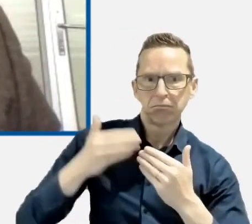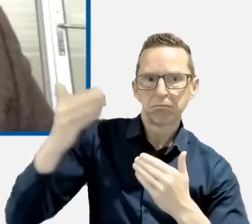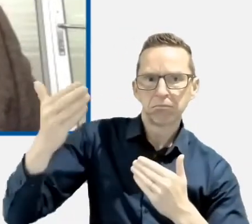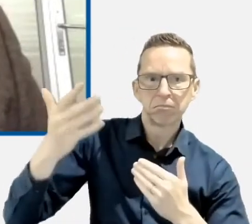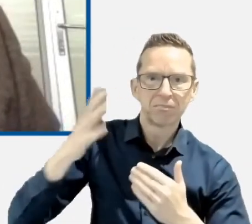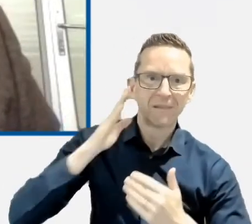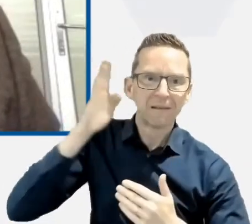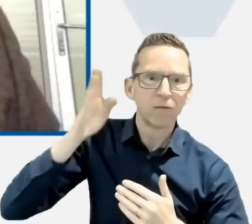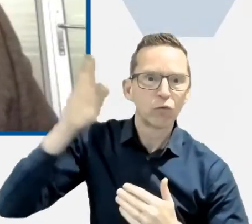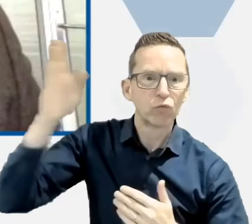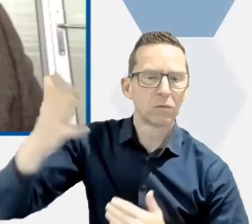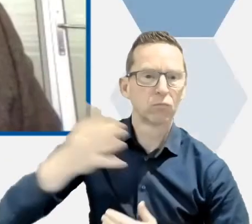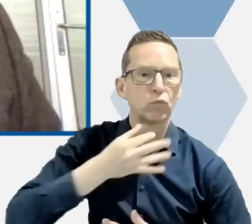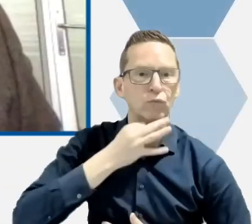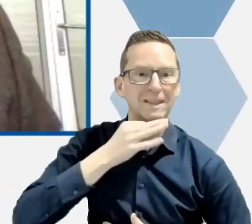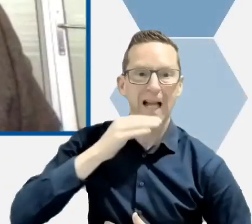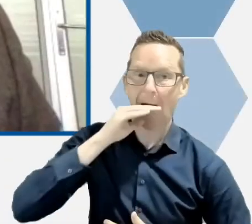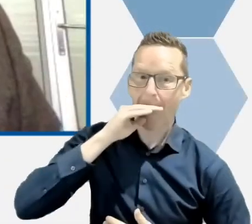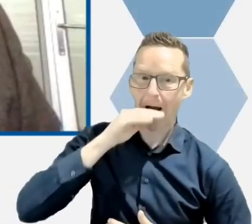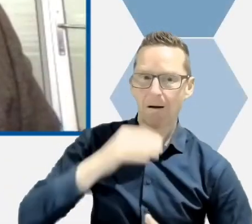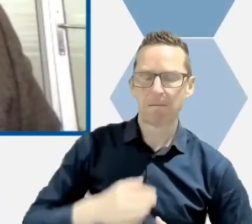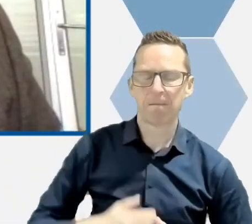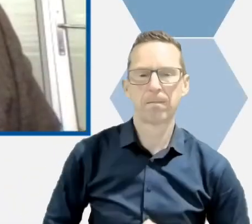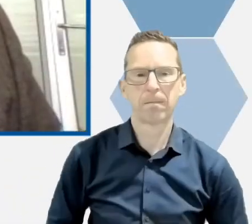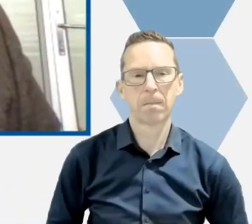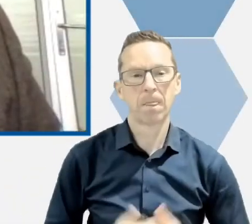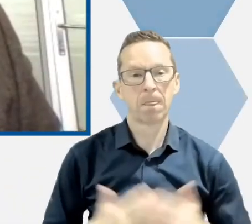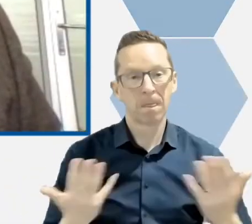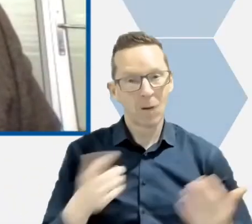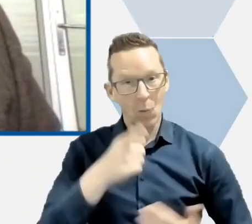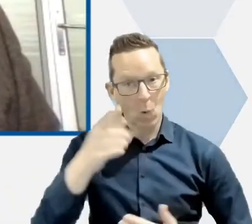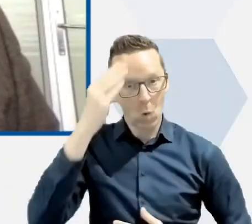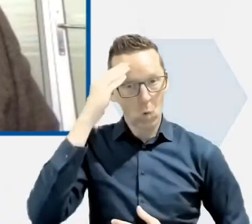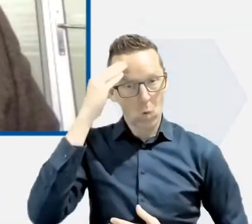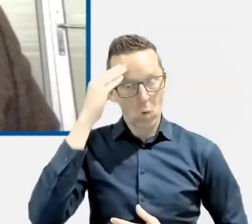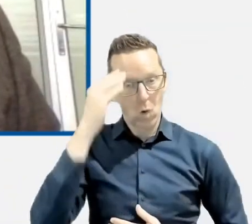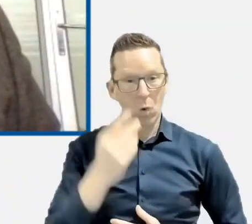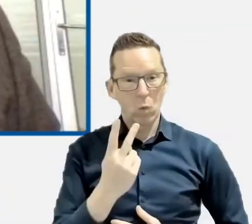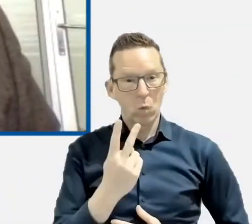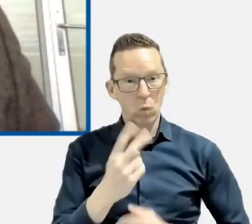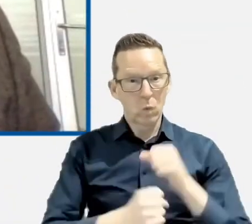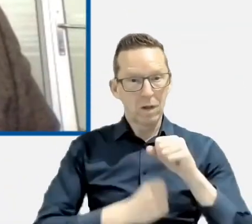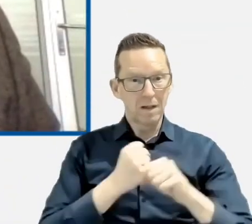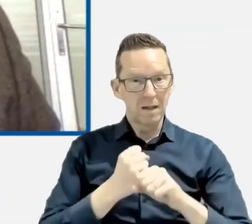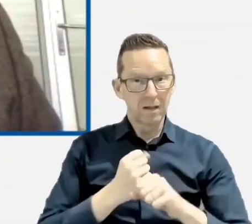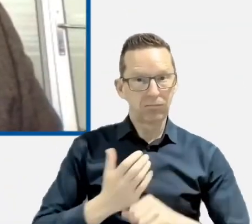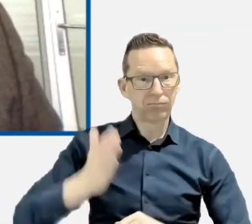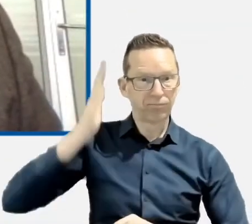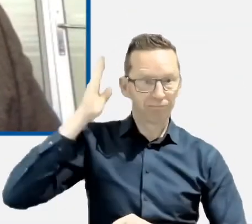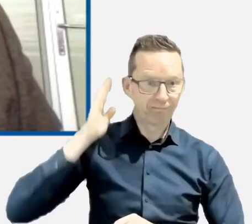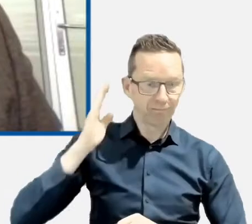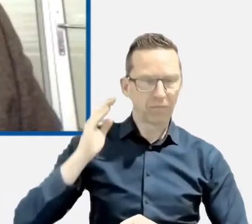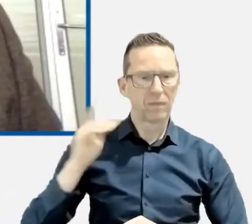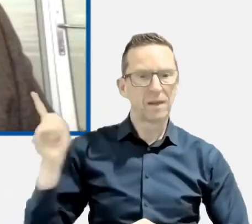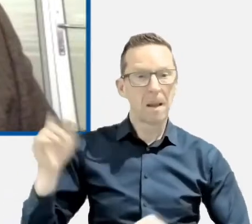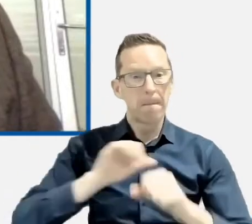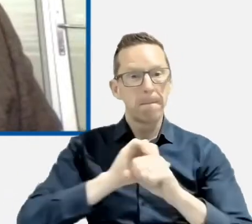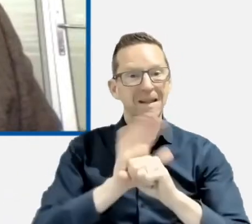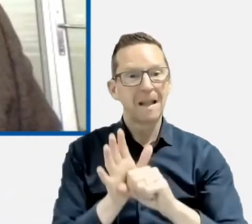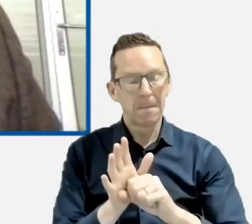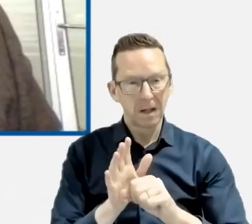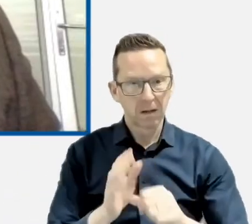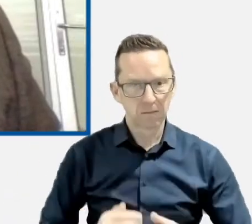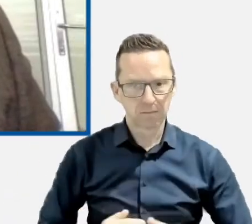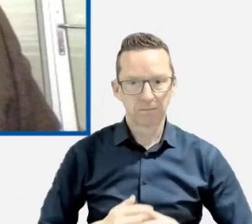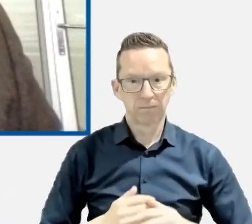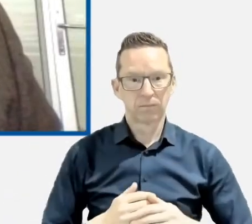COVID-19 pandemic, we have been dealing with a situation whereby we were having double